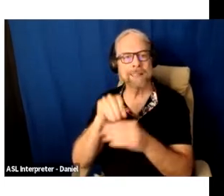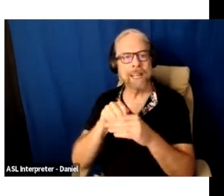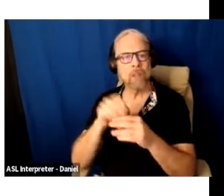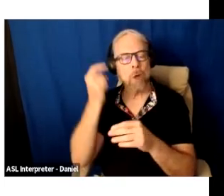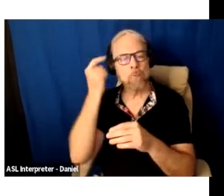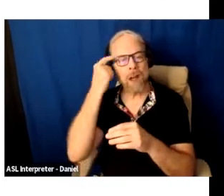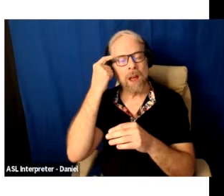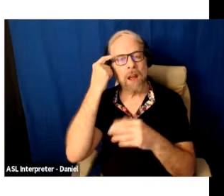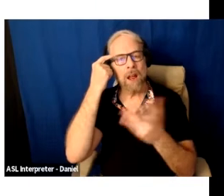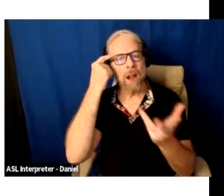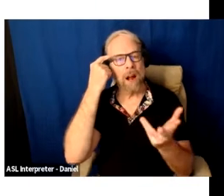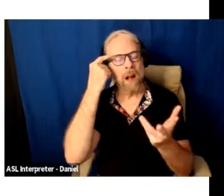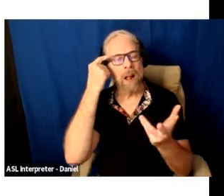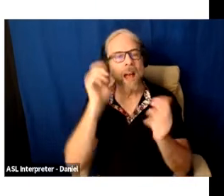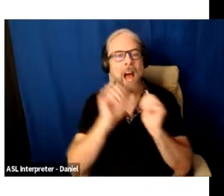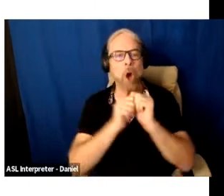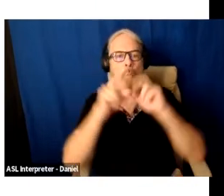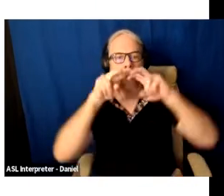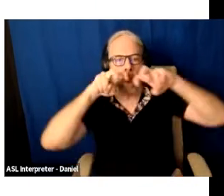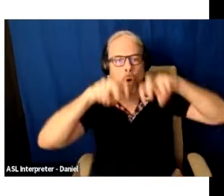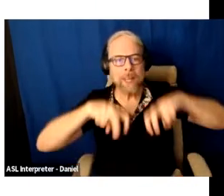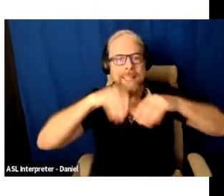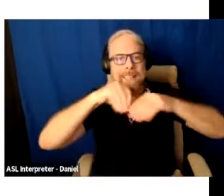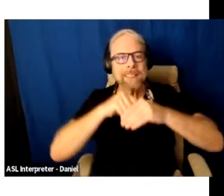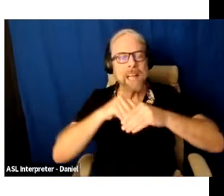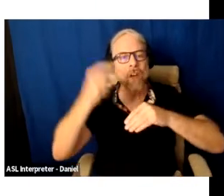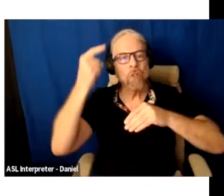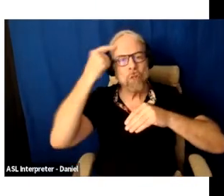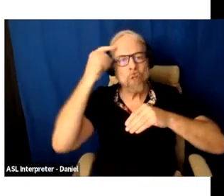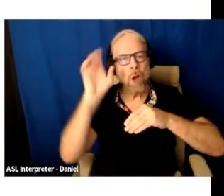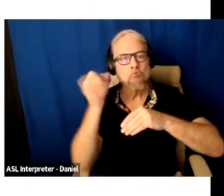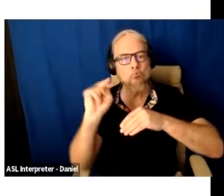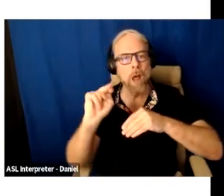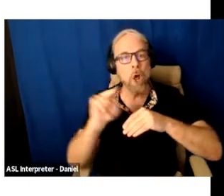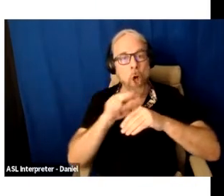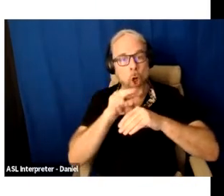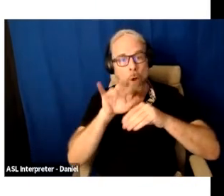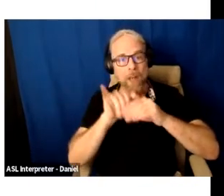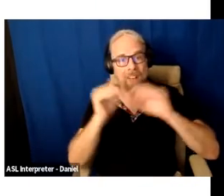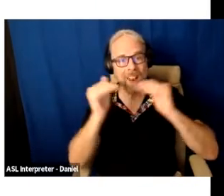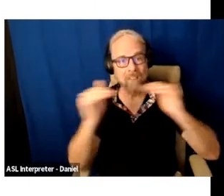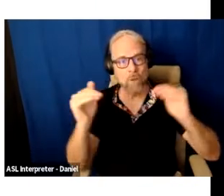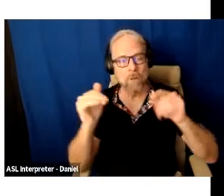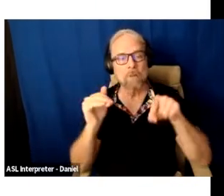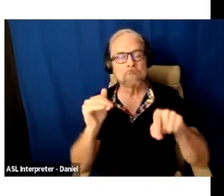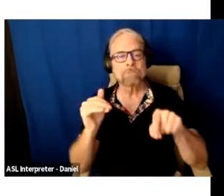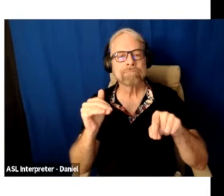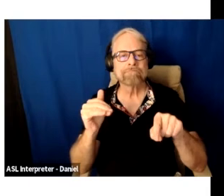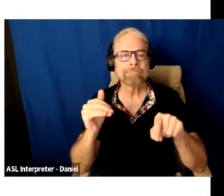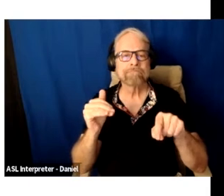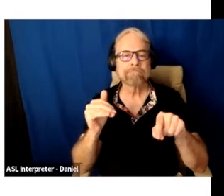look inside of the brain has gotten to the point that we can look at this level. And so there are a number